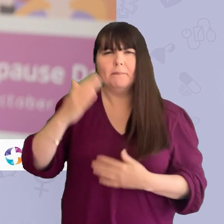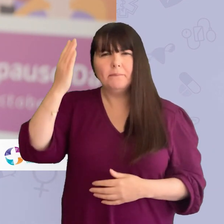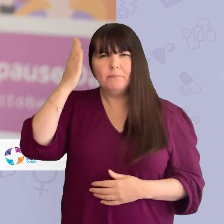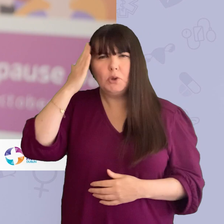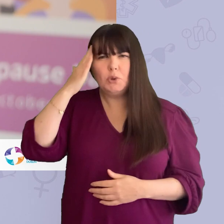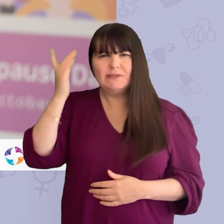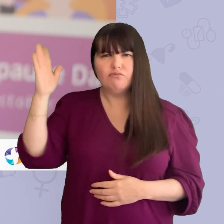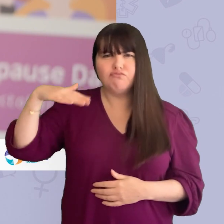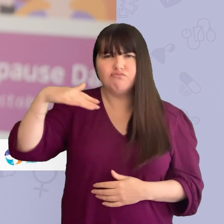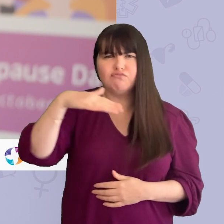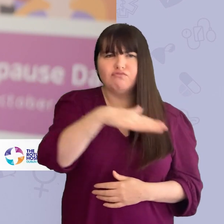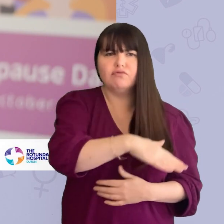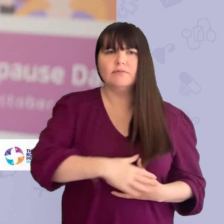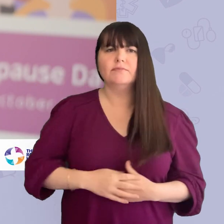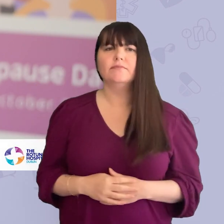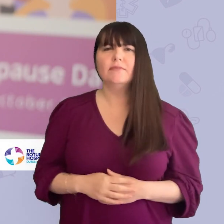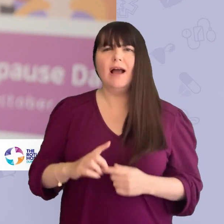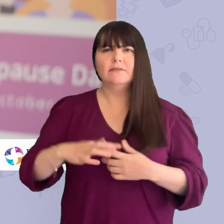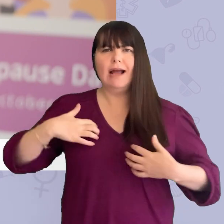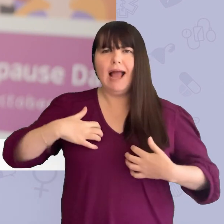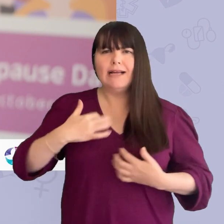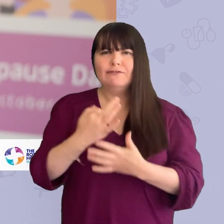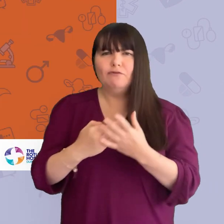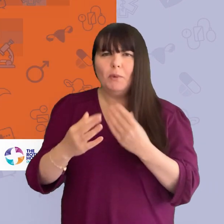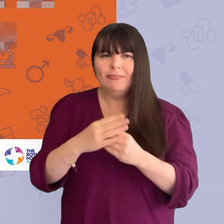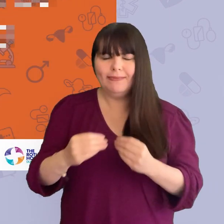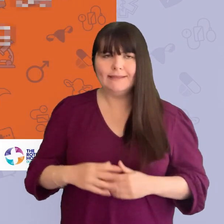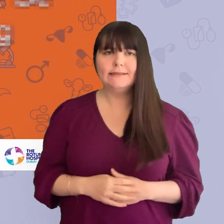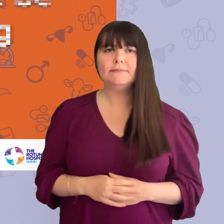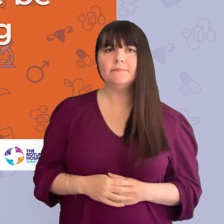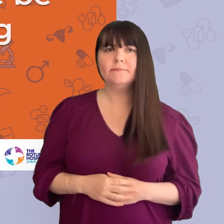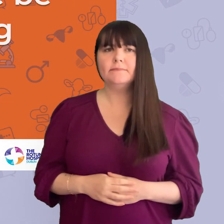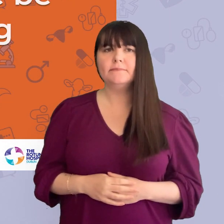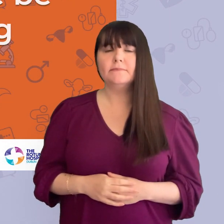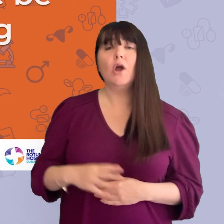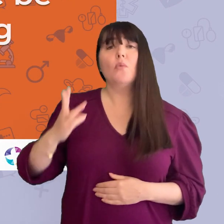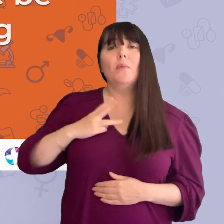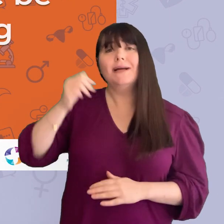irritability and anxiety, to name just a few.